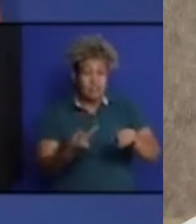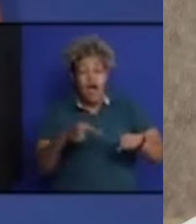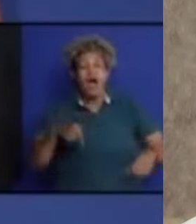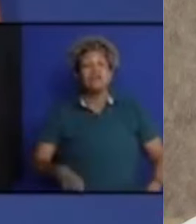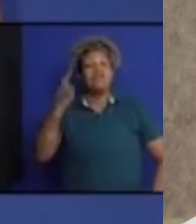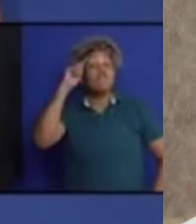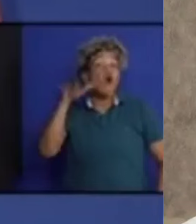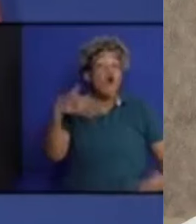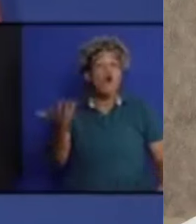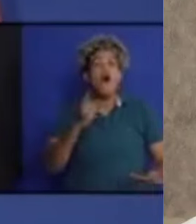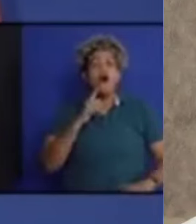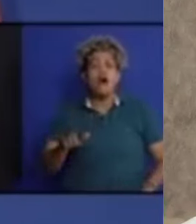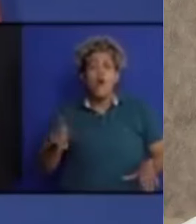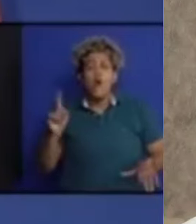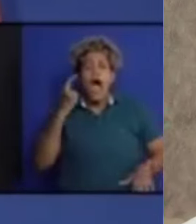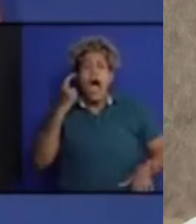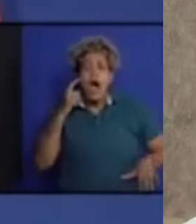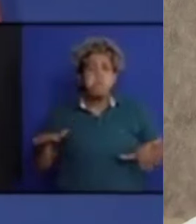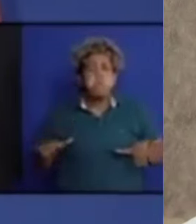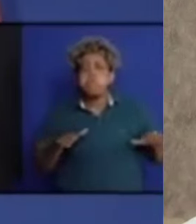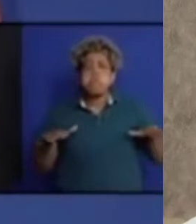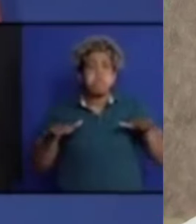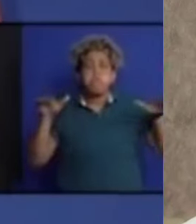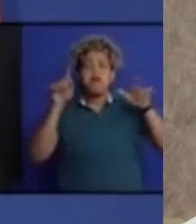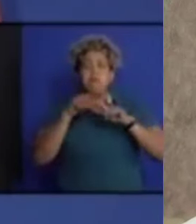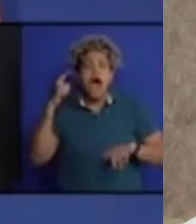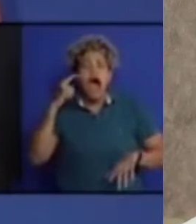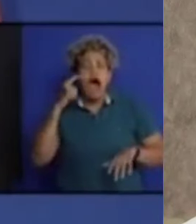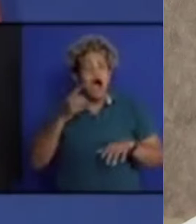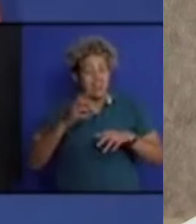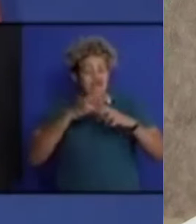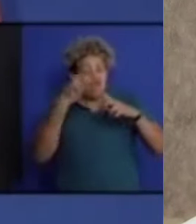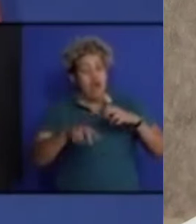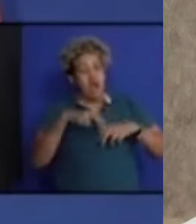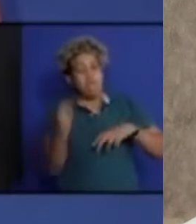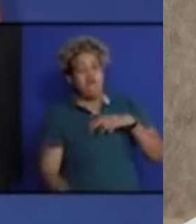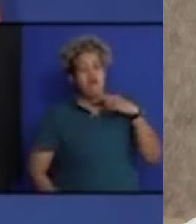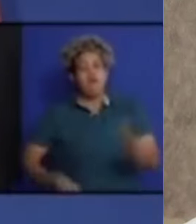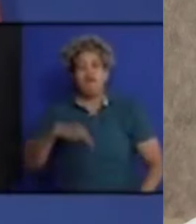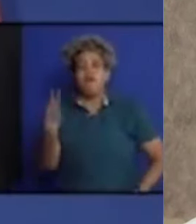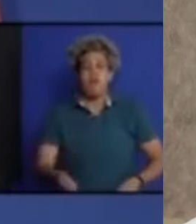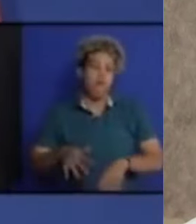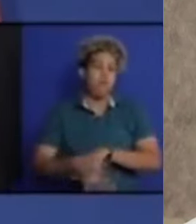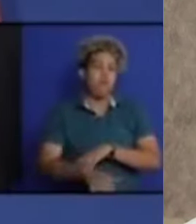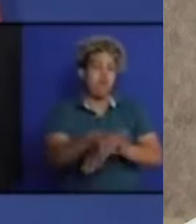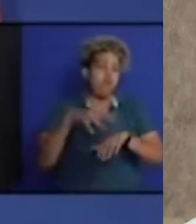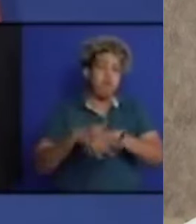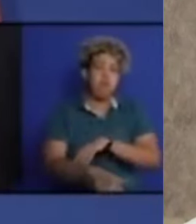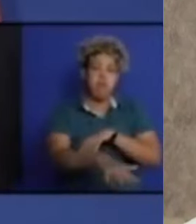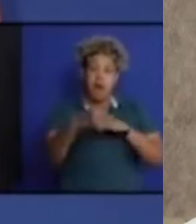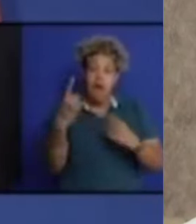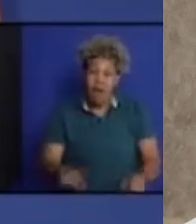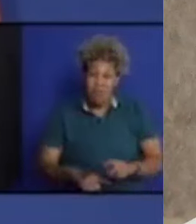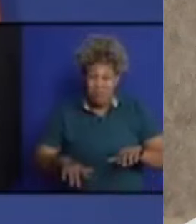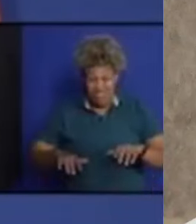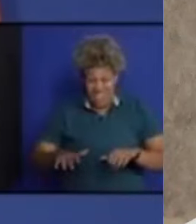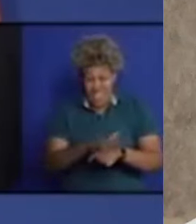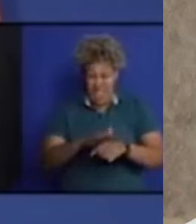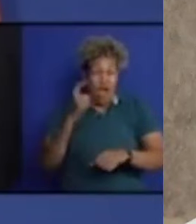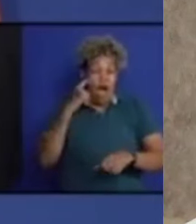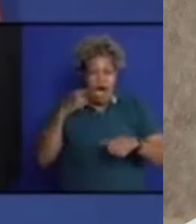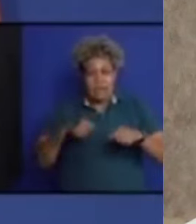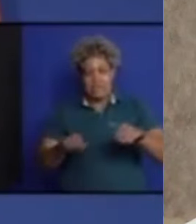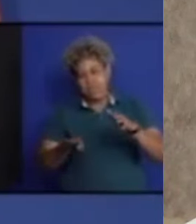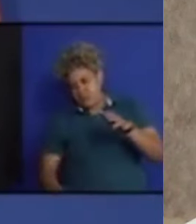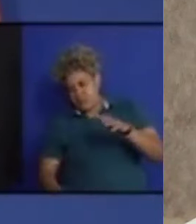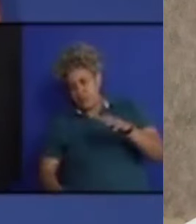for flood-prone and landslide-prone areas, areas at or below sea level, and